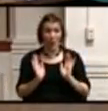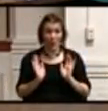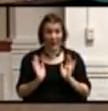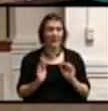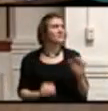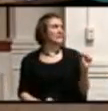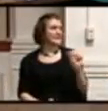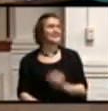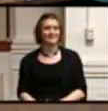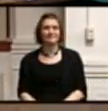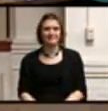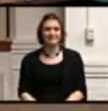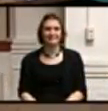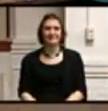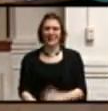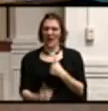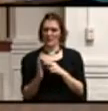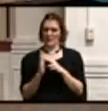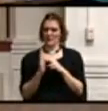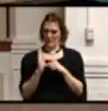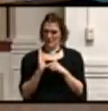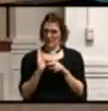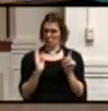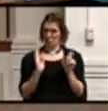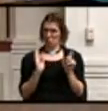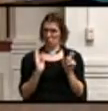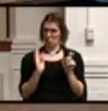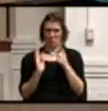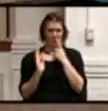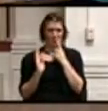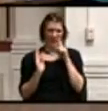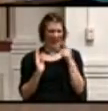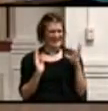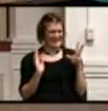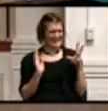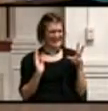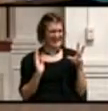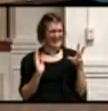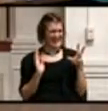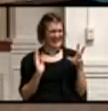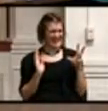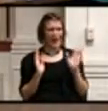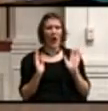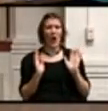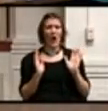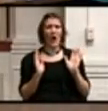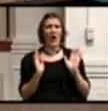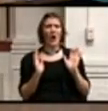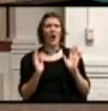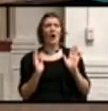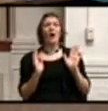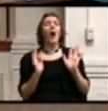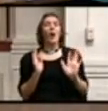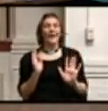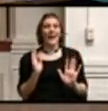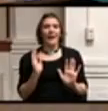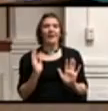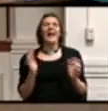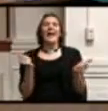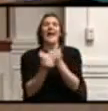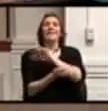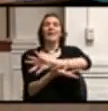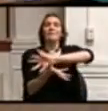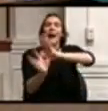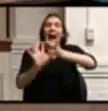That's how we got to that. Okay. Because I read it and I'm thinking, I thought it was 60. So, no. And then it's everything added